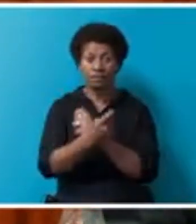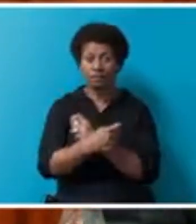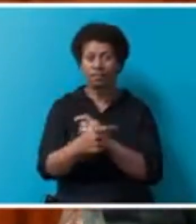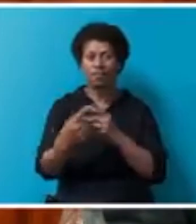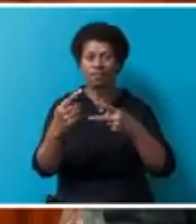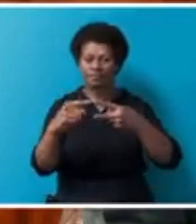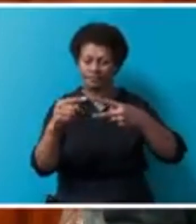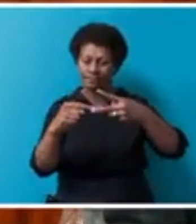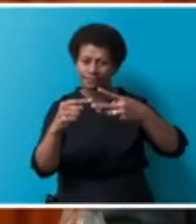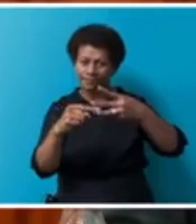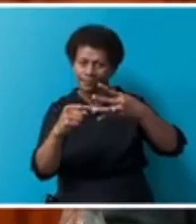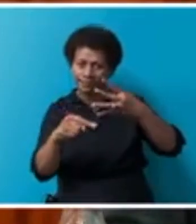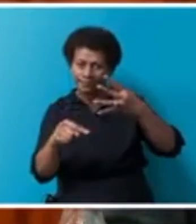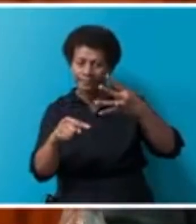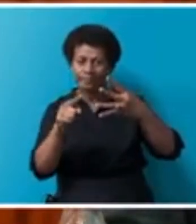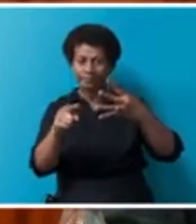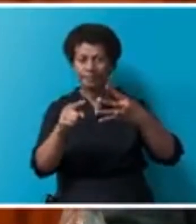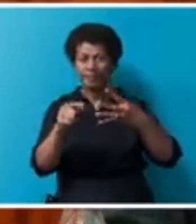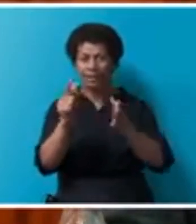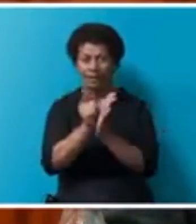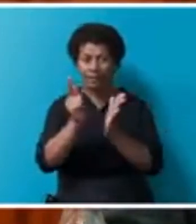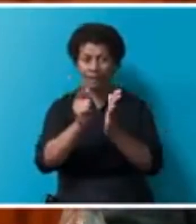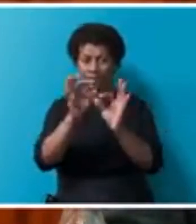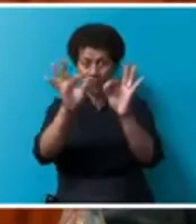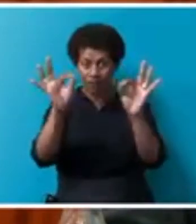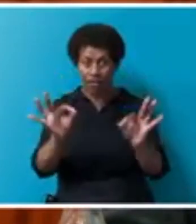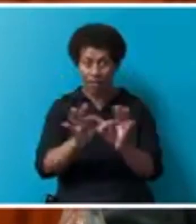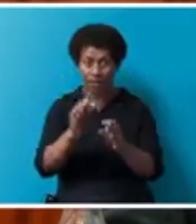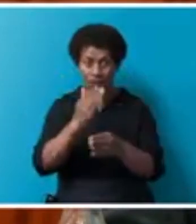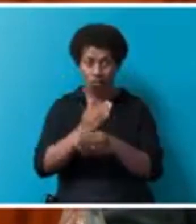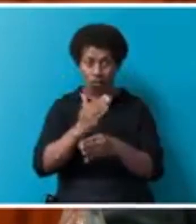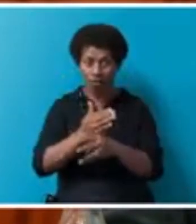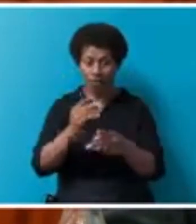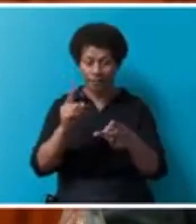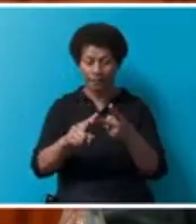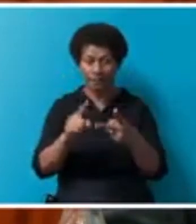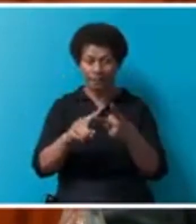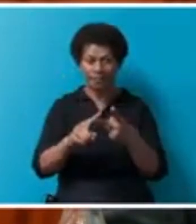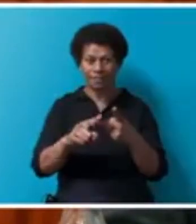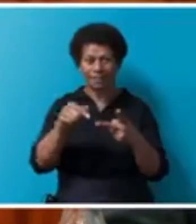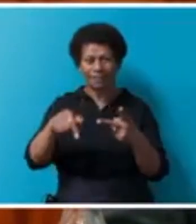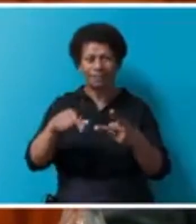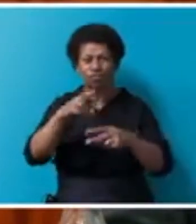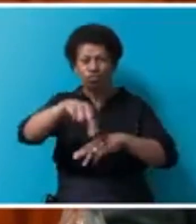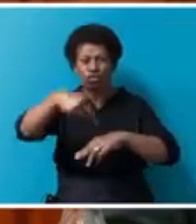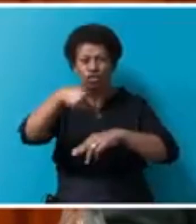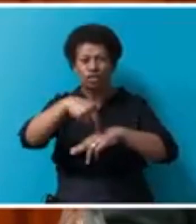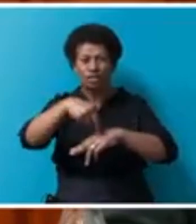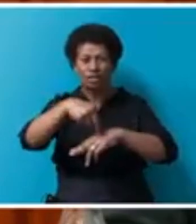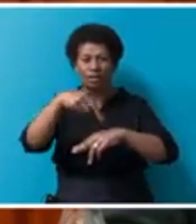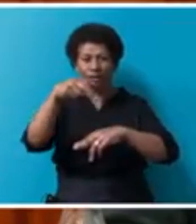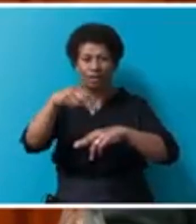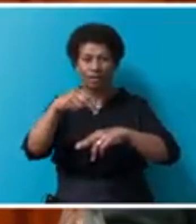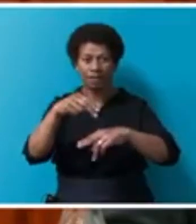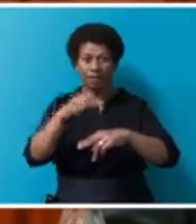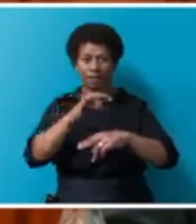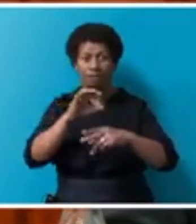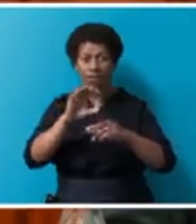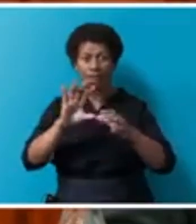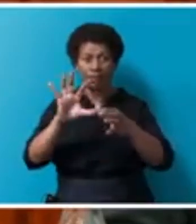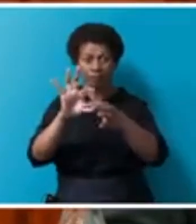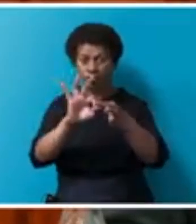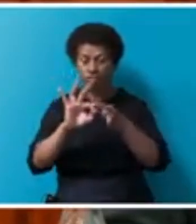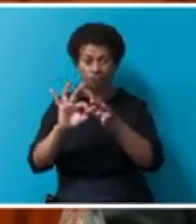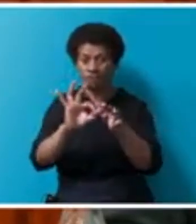priorities, including enhancing the legal framework, deepening regional cooperation, modernizing technology and infrastructure,